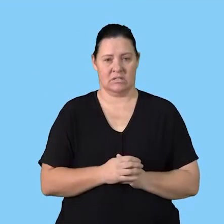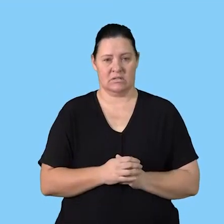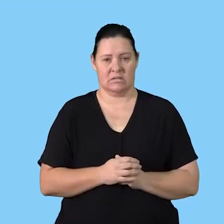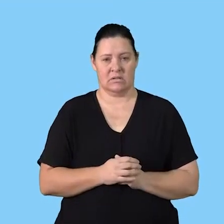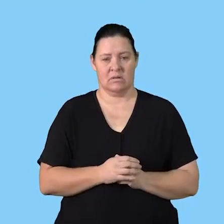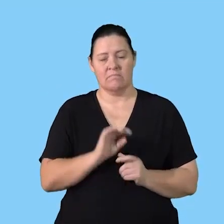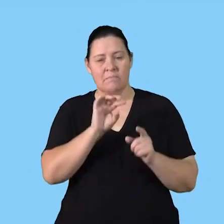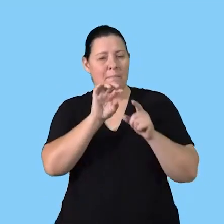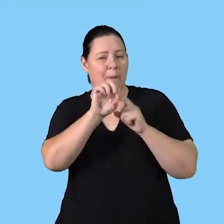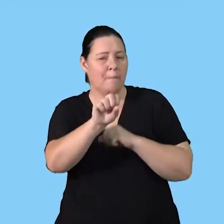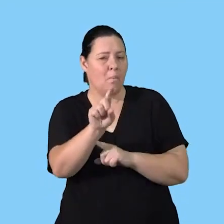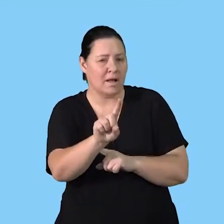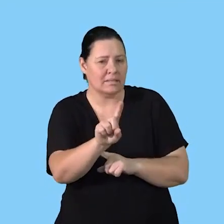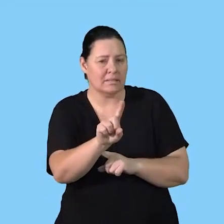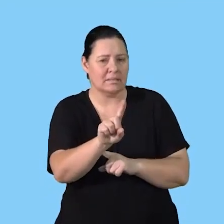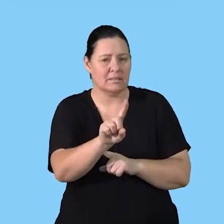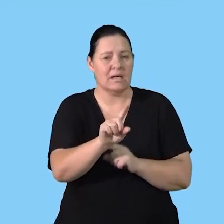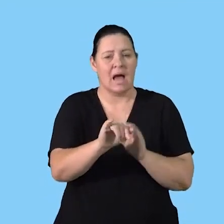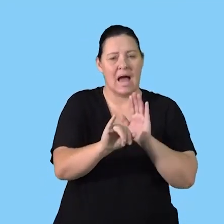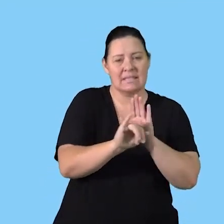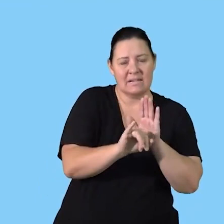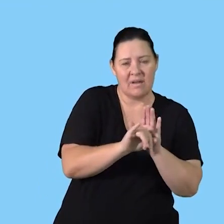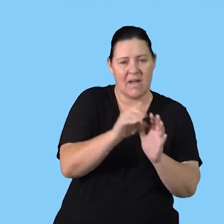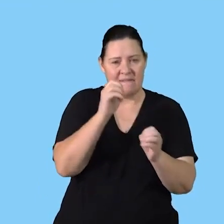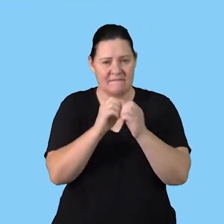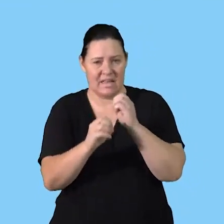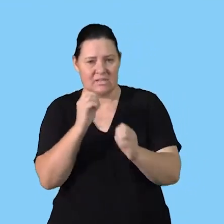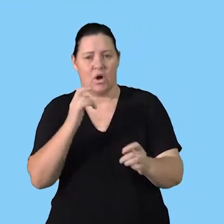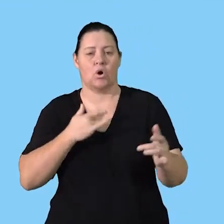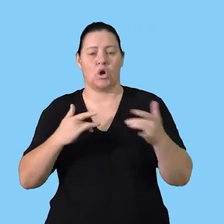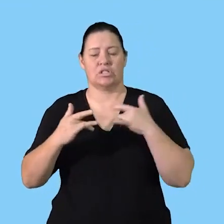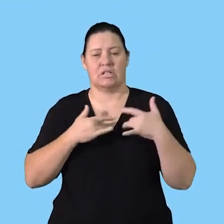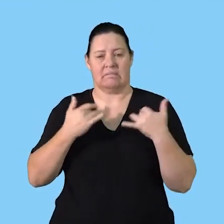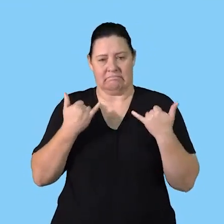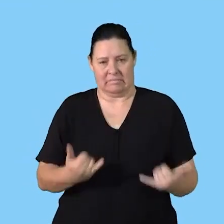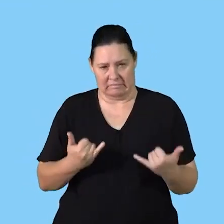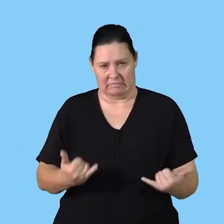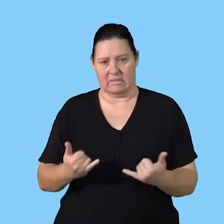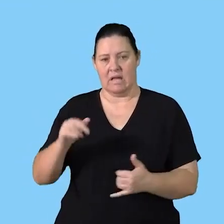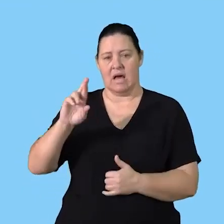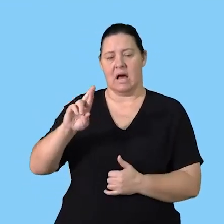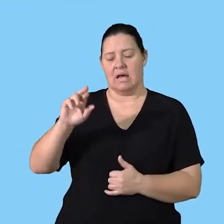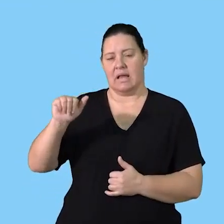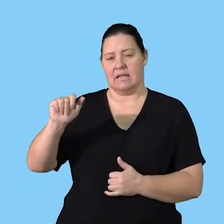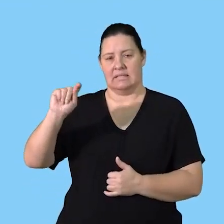presentation seeks to identify and rectify the concerns with the current